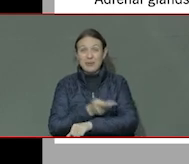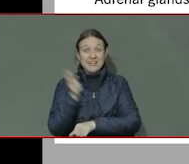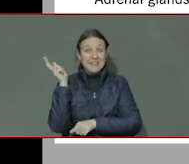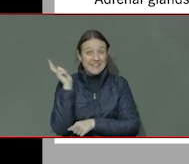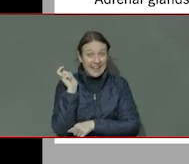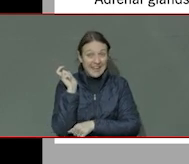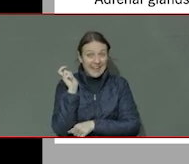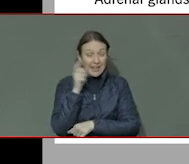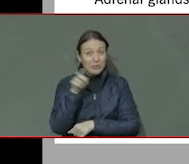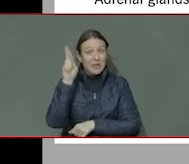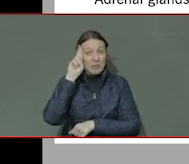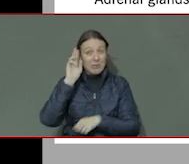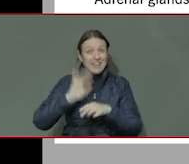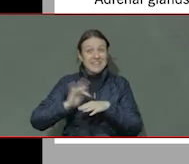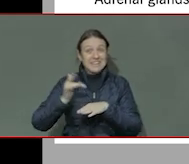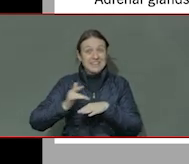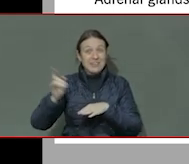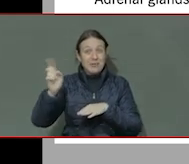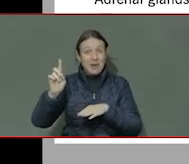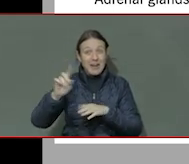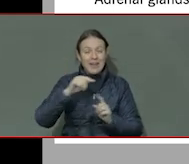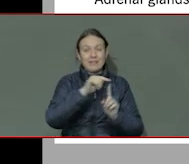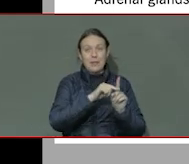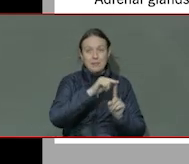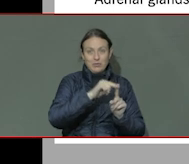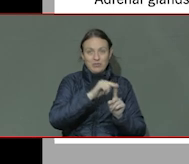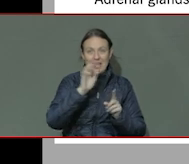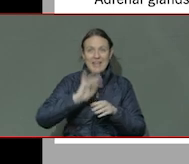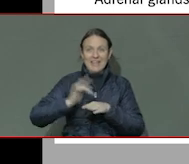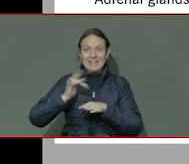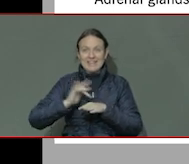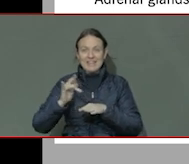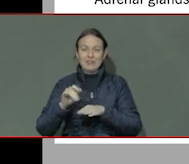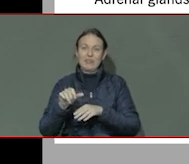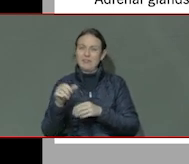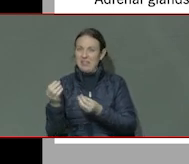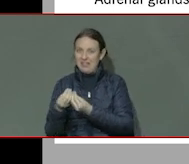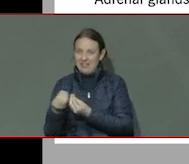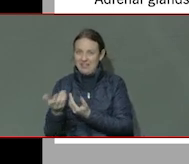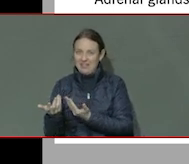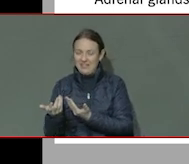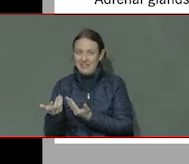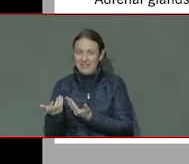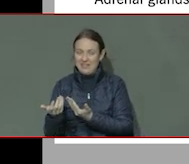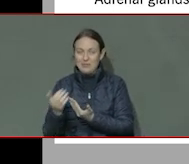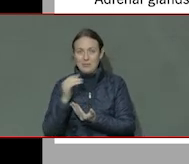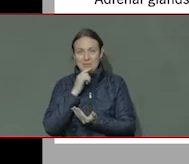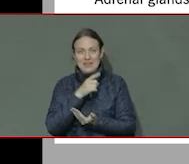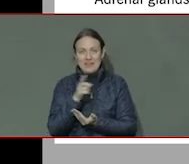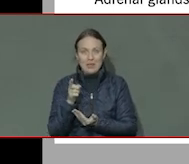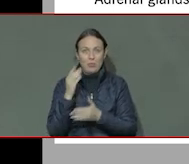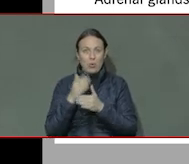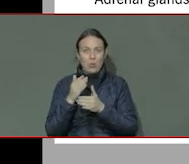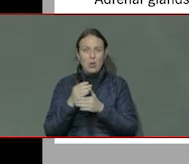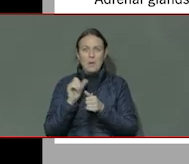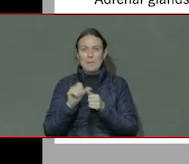remember they are sensitive to temperature, they are sensitive to pH levels. So they are not going to work optimally if